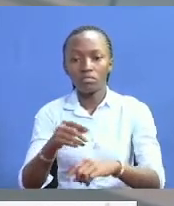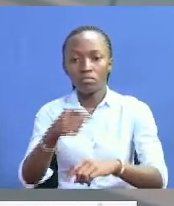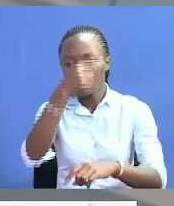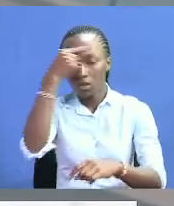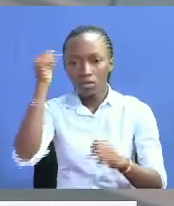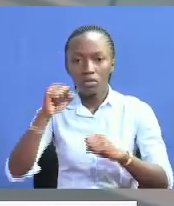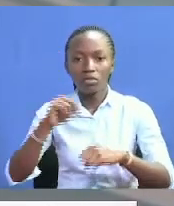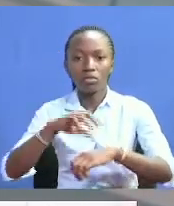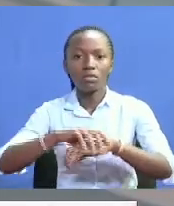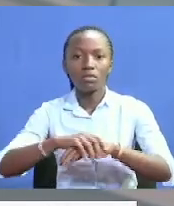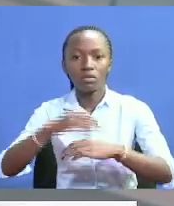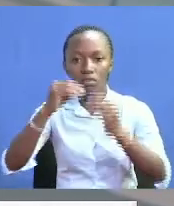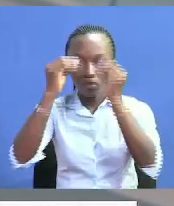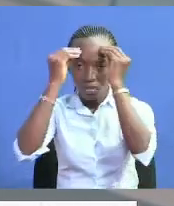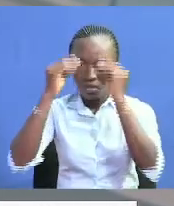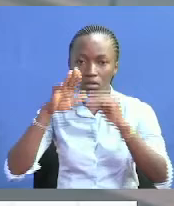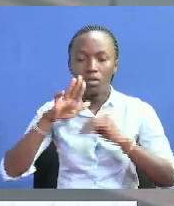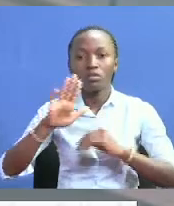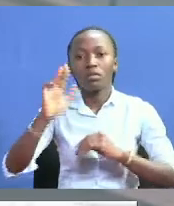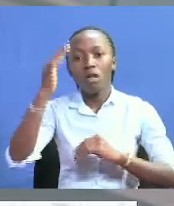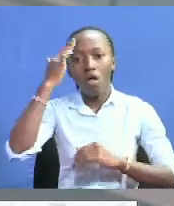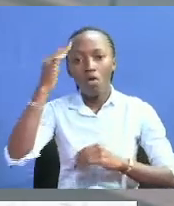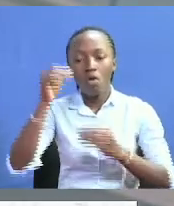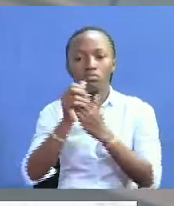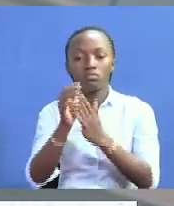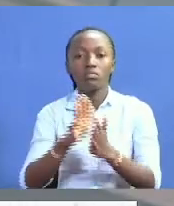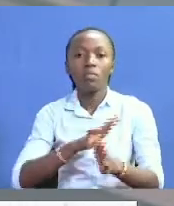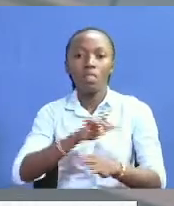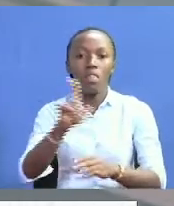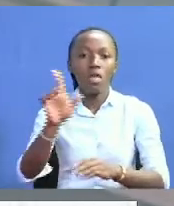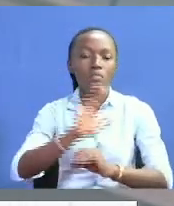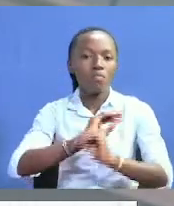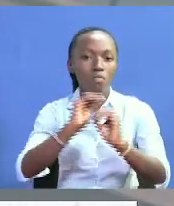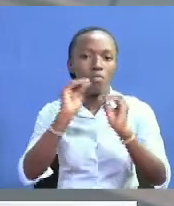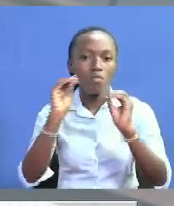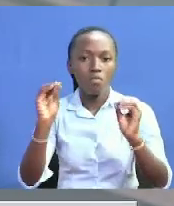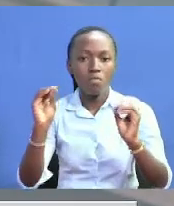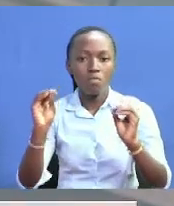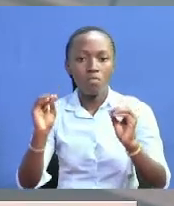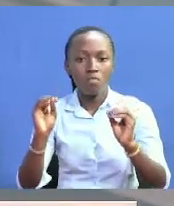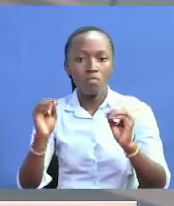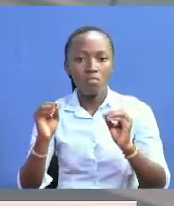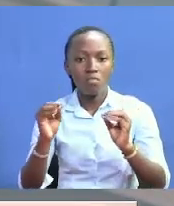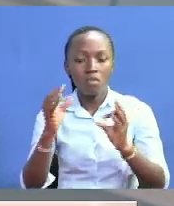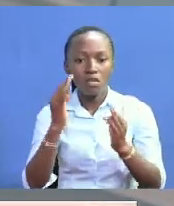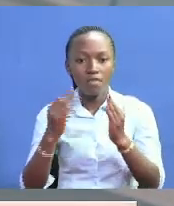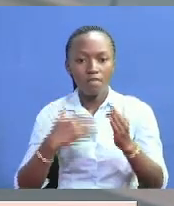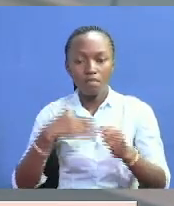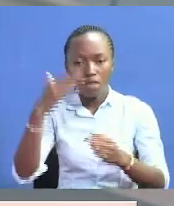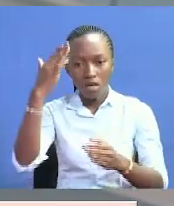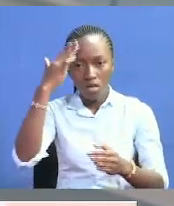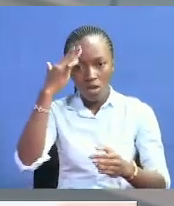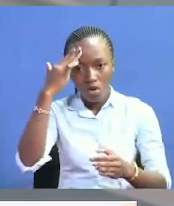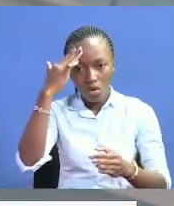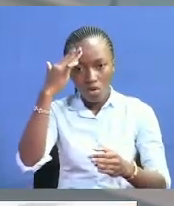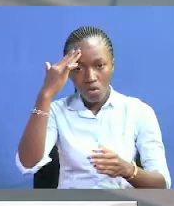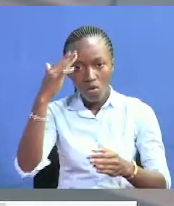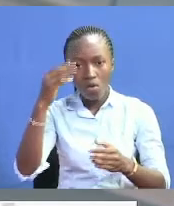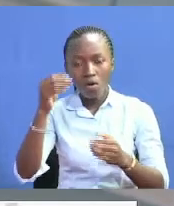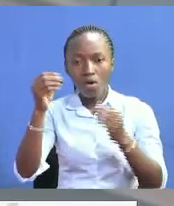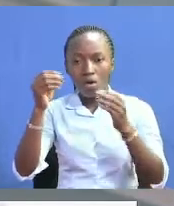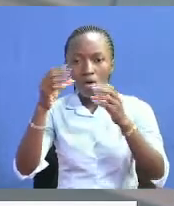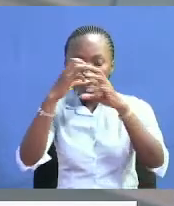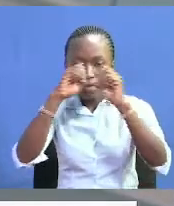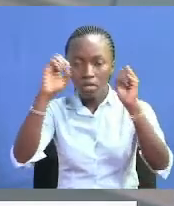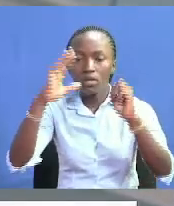accountability on matters leadership, you not find it very effective. Even if I don't know my president, then I don't have a chance to sit